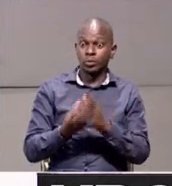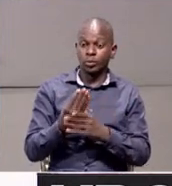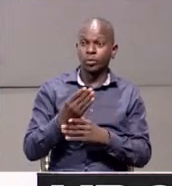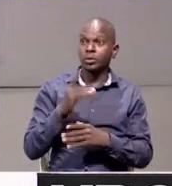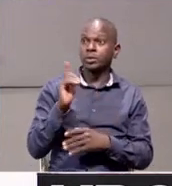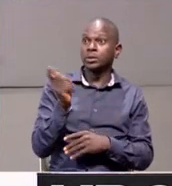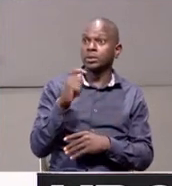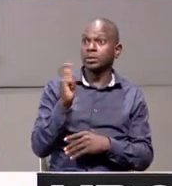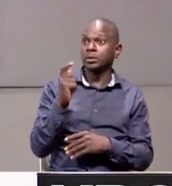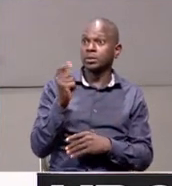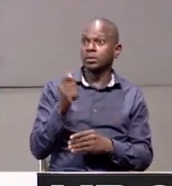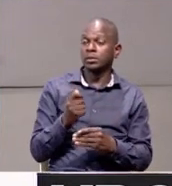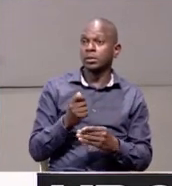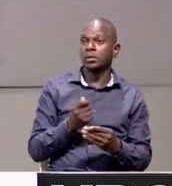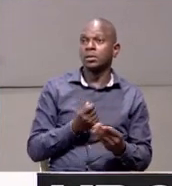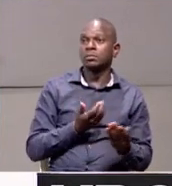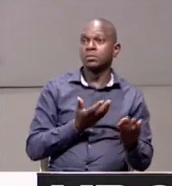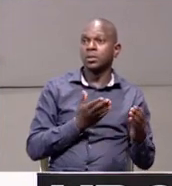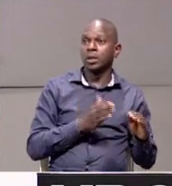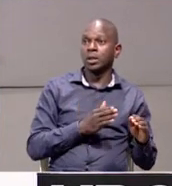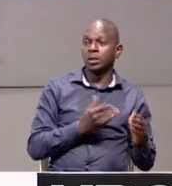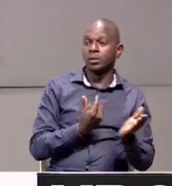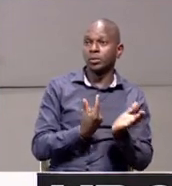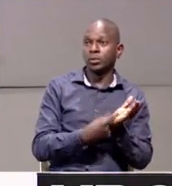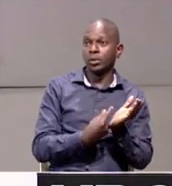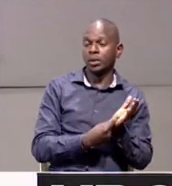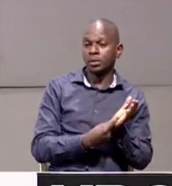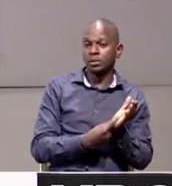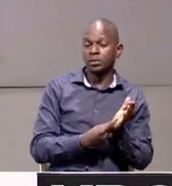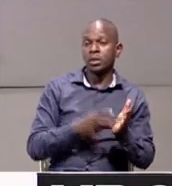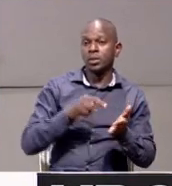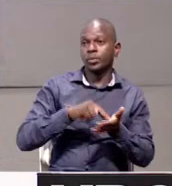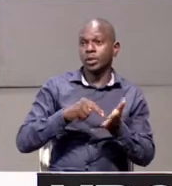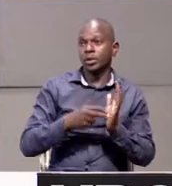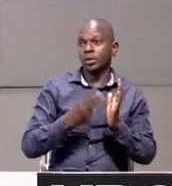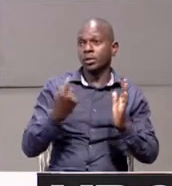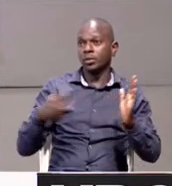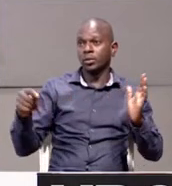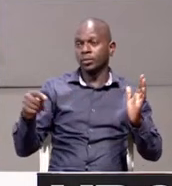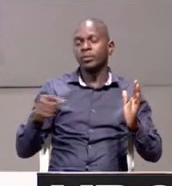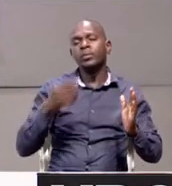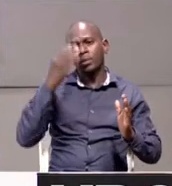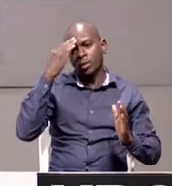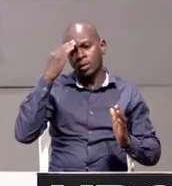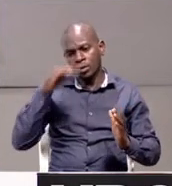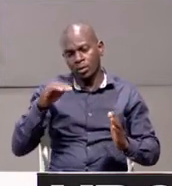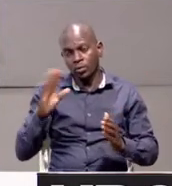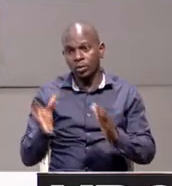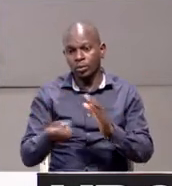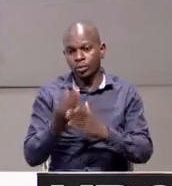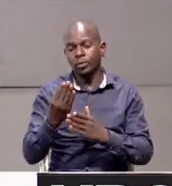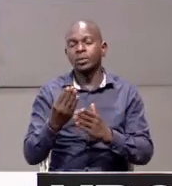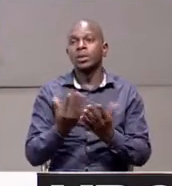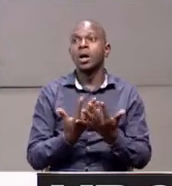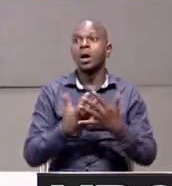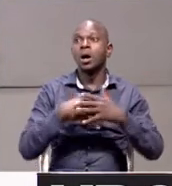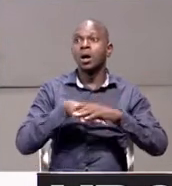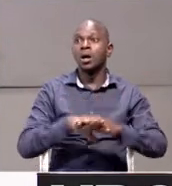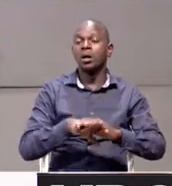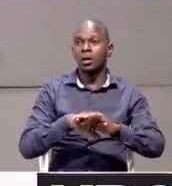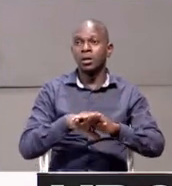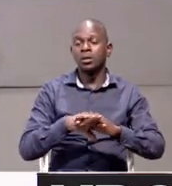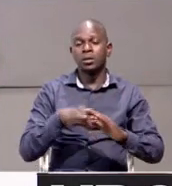Kenya and died in Uganda. Meaning, we all know how Kiswahili came about by the intermarriages of